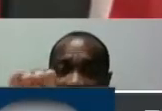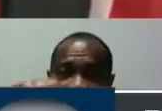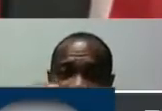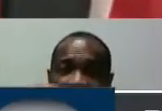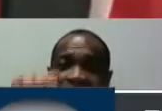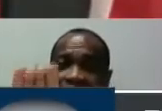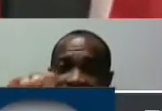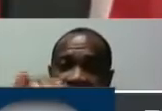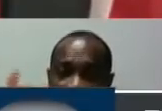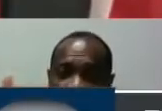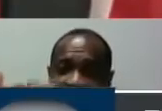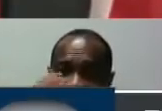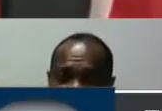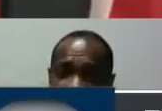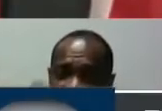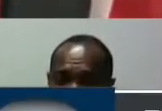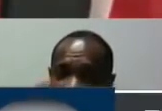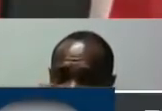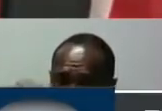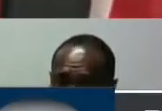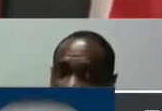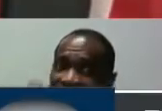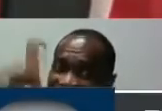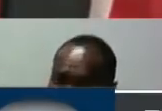over those ailments.